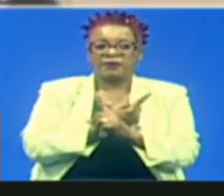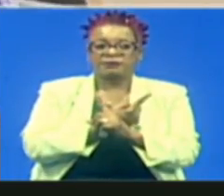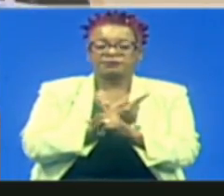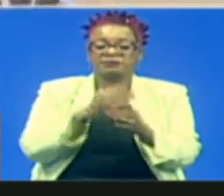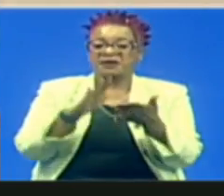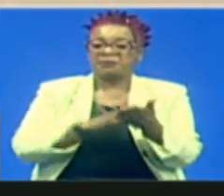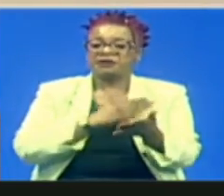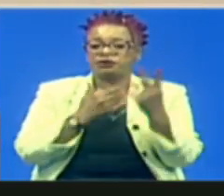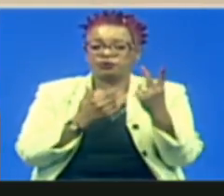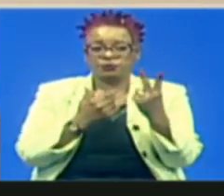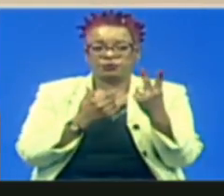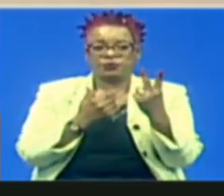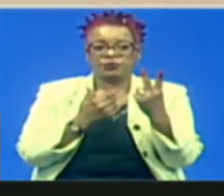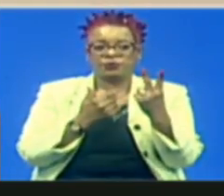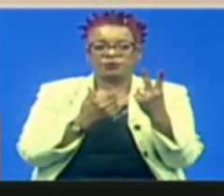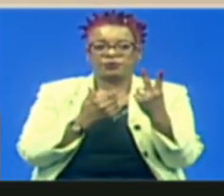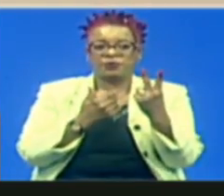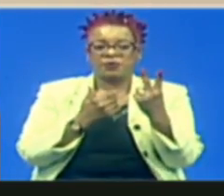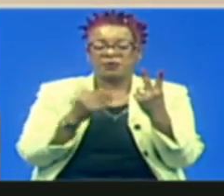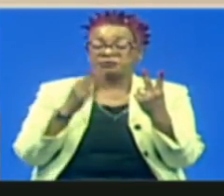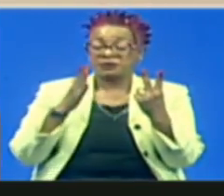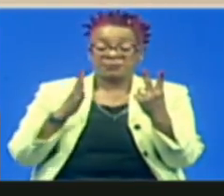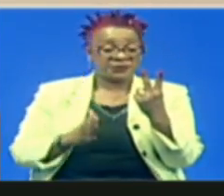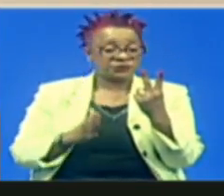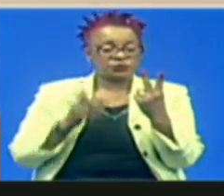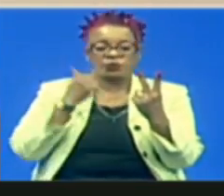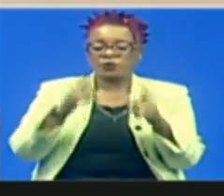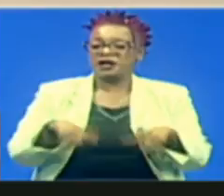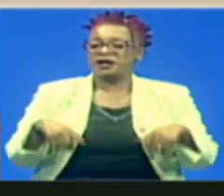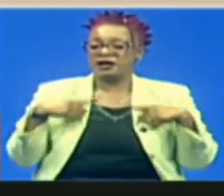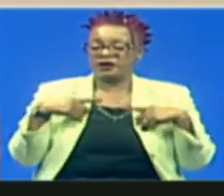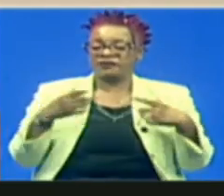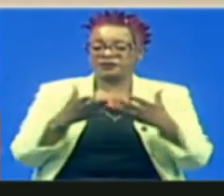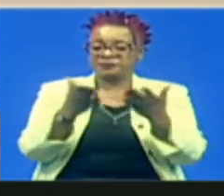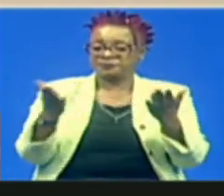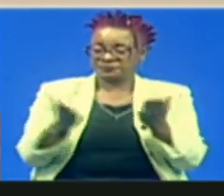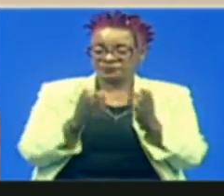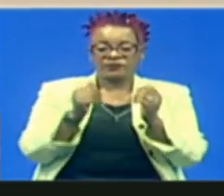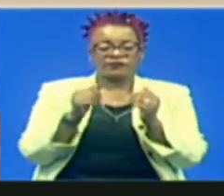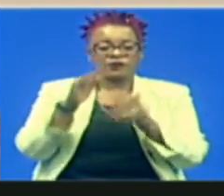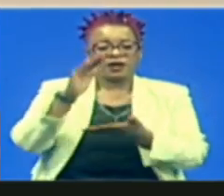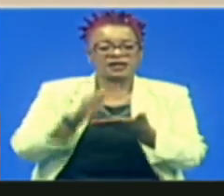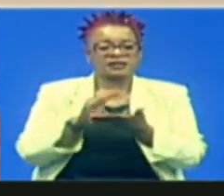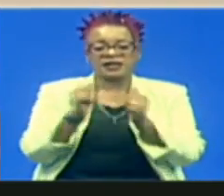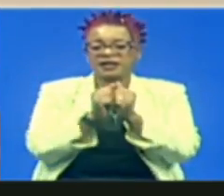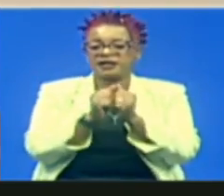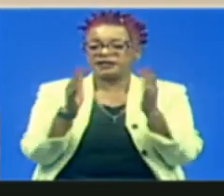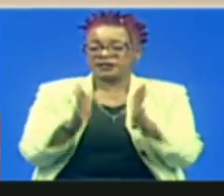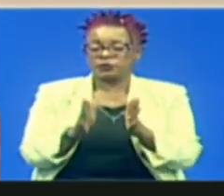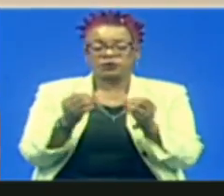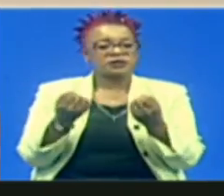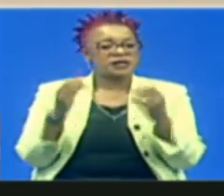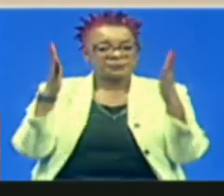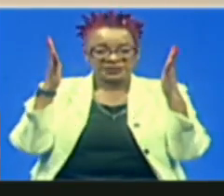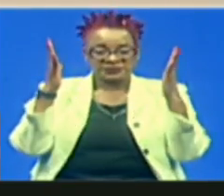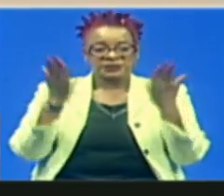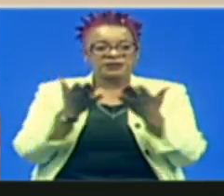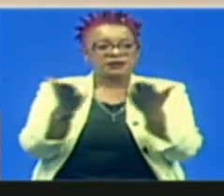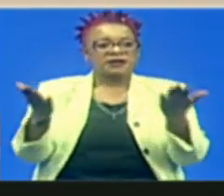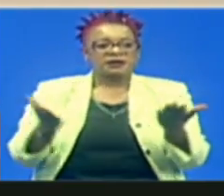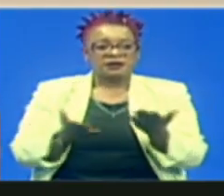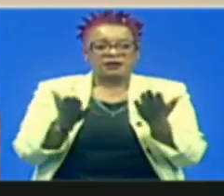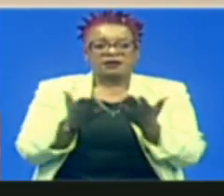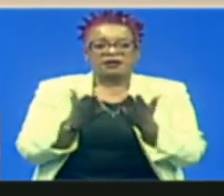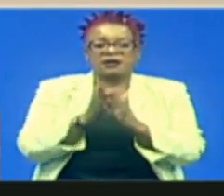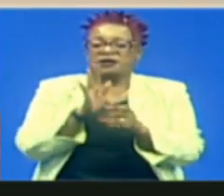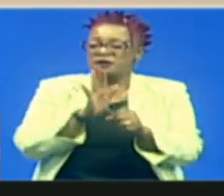who lived in this country for less than a decade was celebrated in a picture gallery to a standing ovation and so